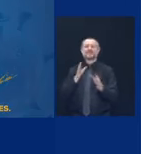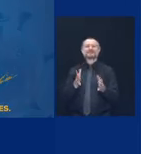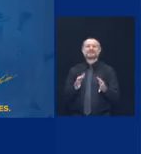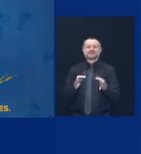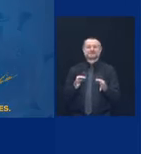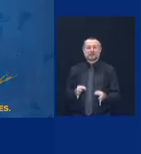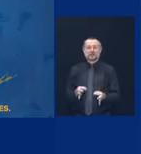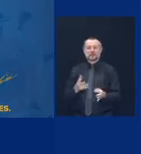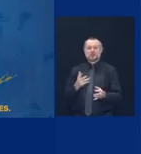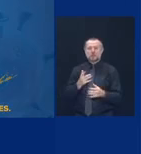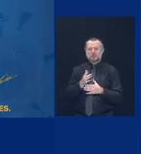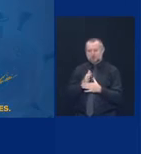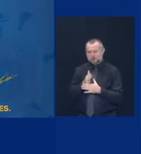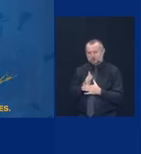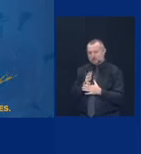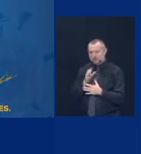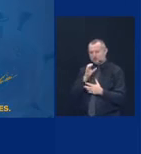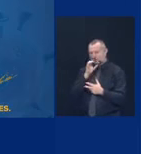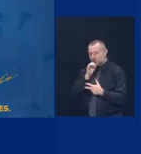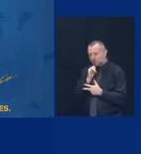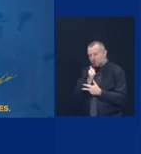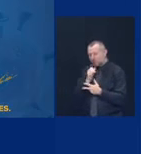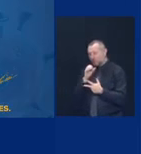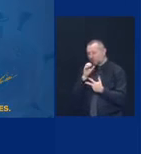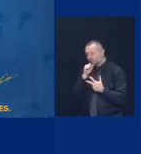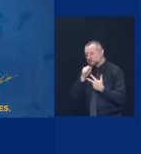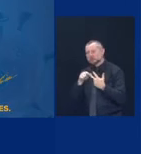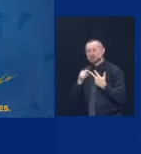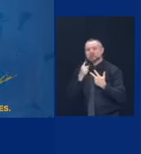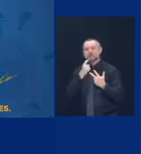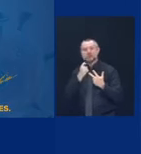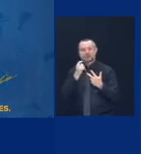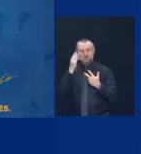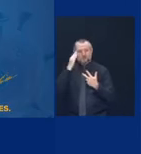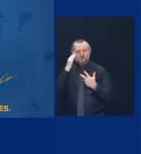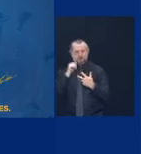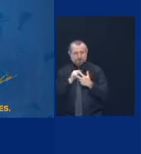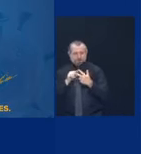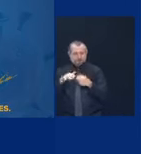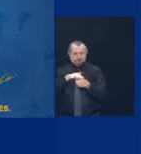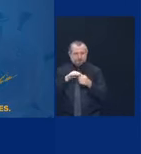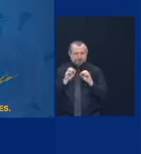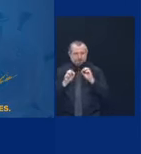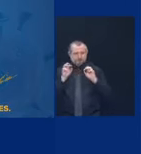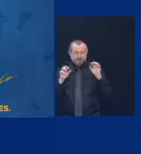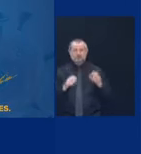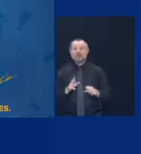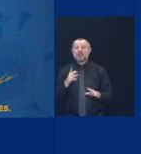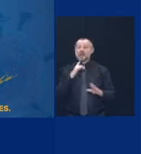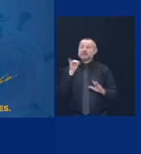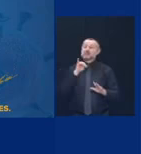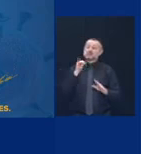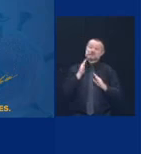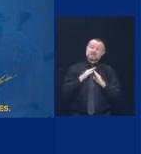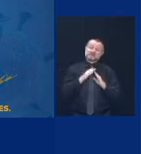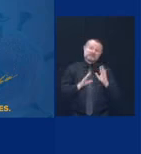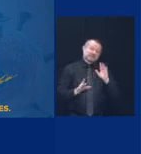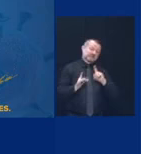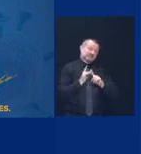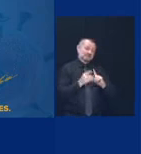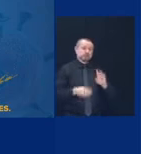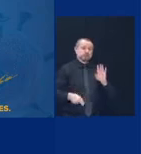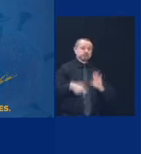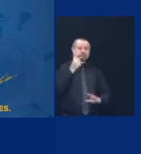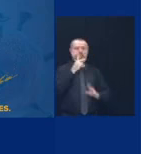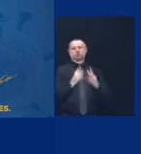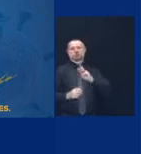a yellow, orange, or red zone, right? Highest rates we have are Western New York, 6%.